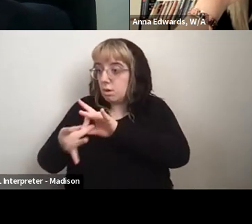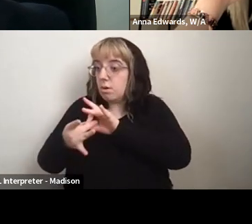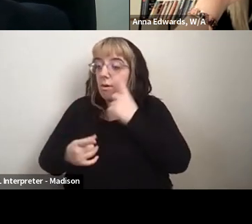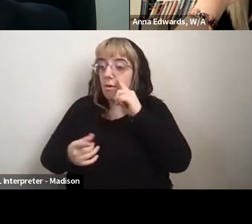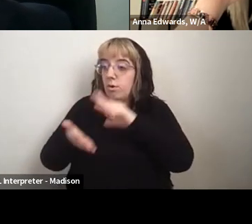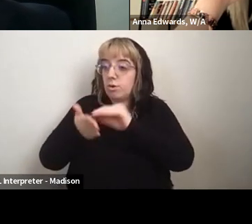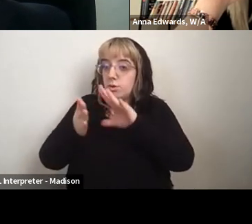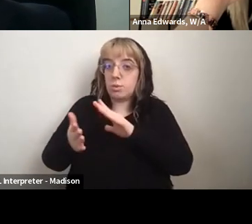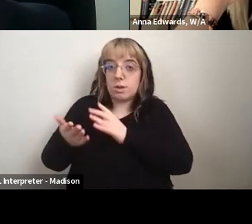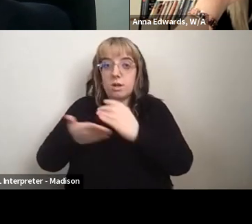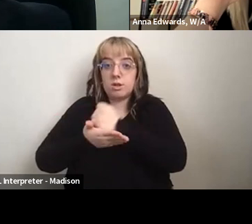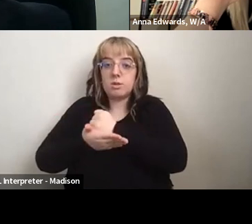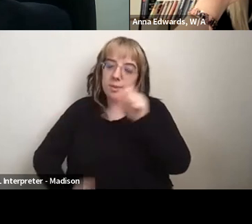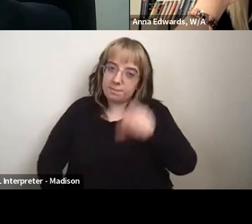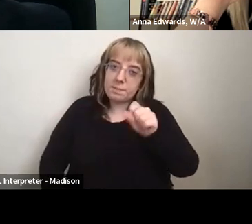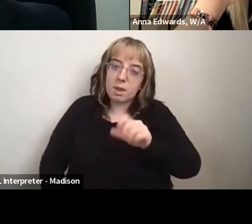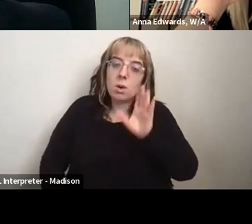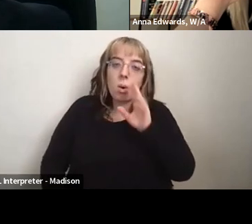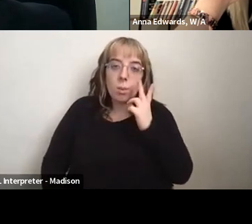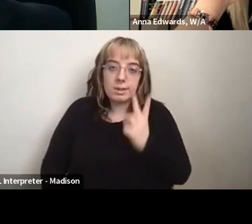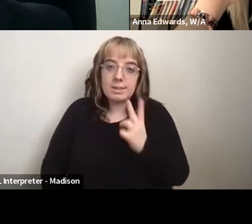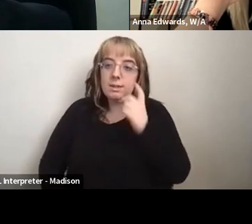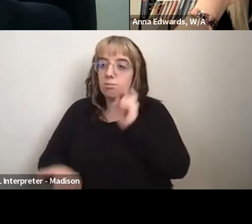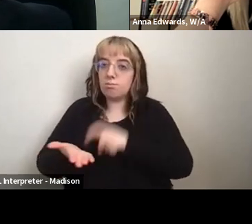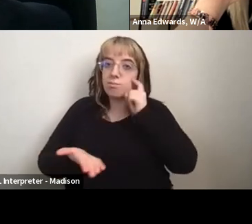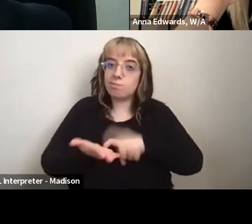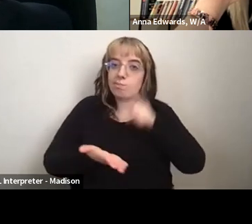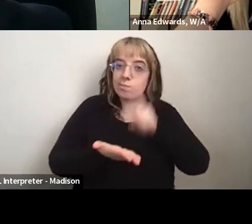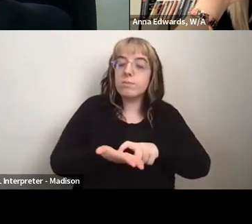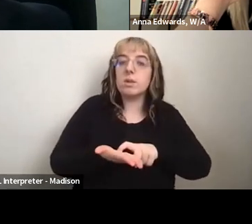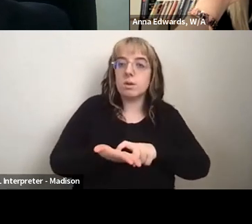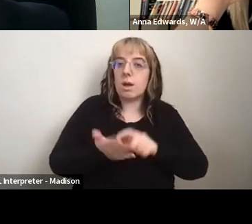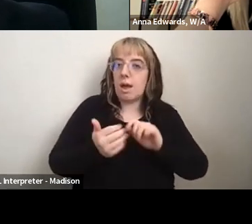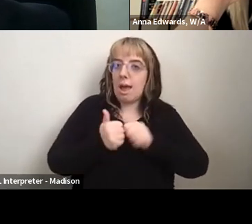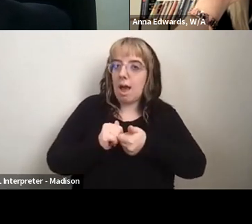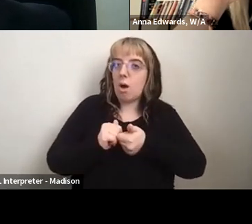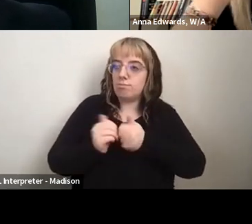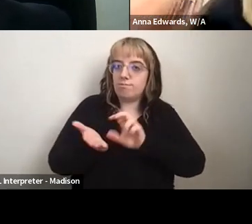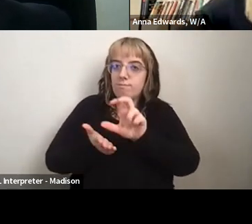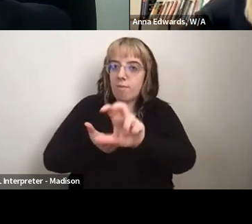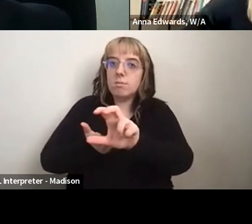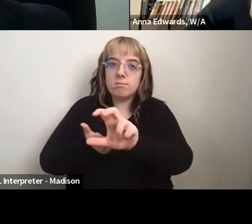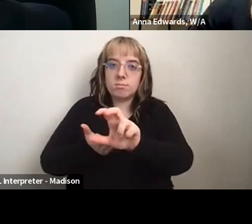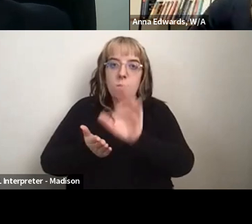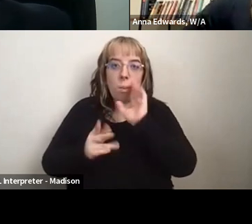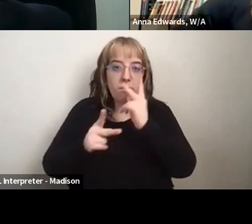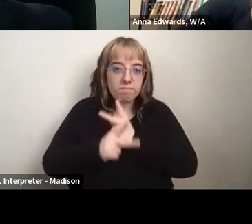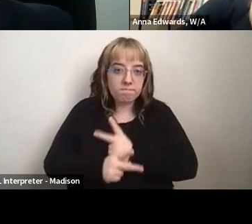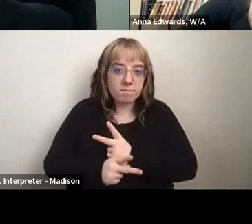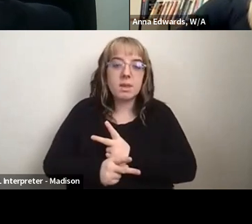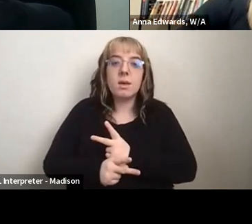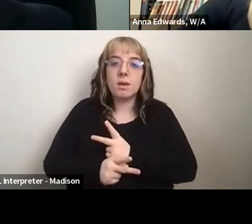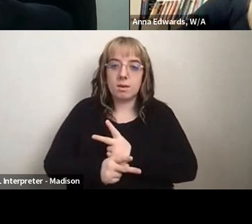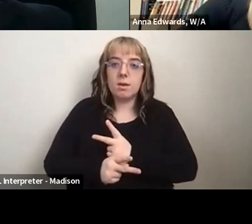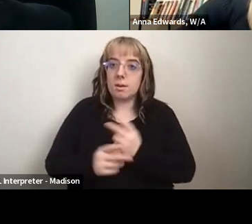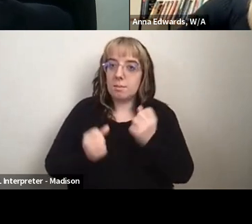yes, we'll definitely those things we'll find ways to fund them. But I do, I think there's just